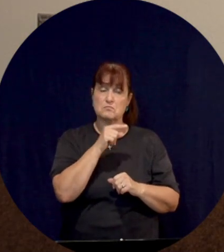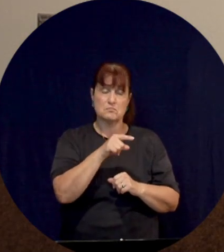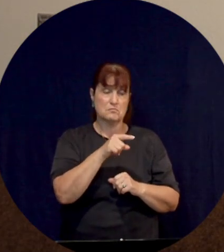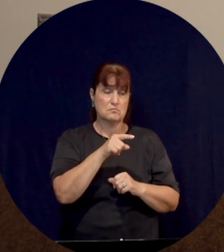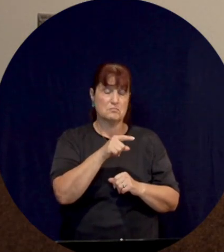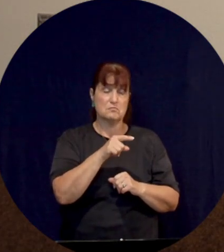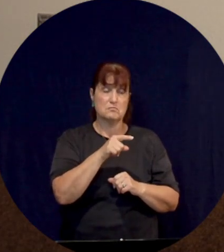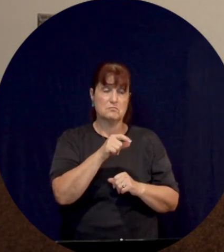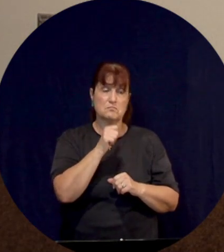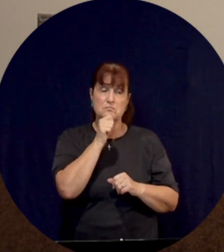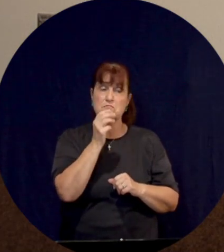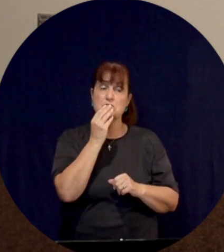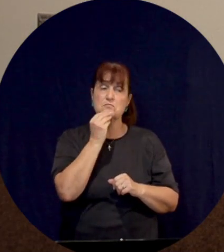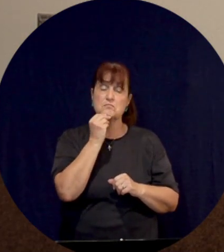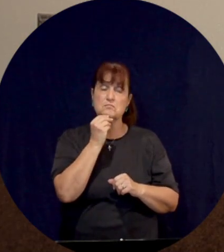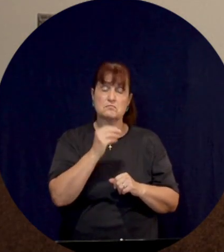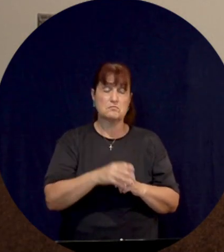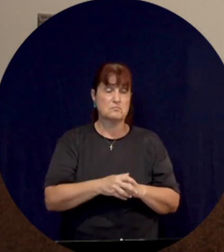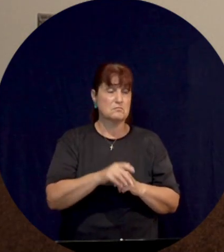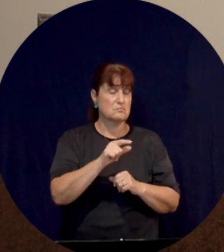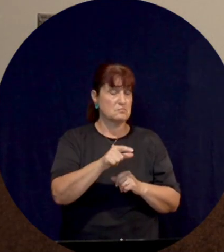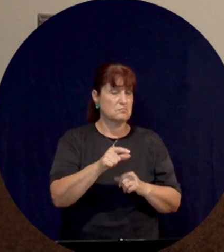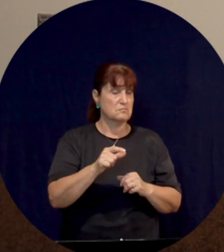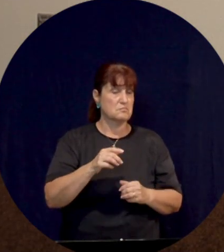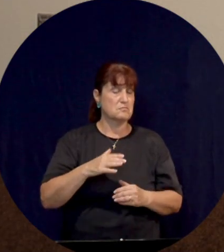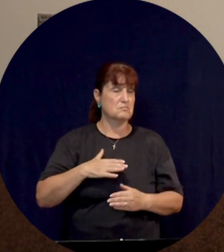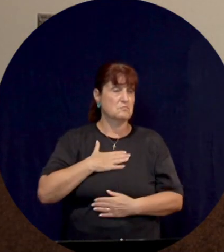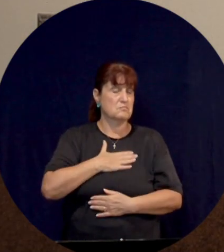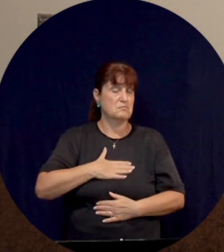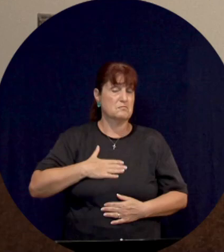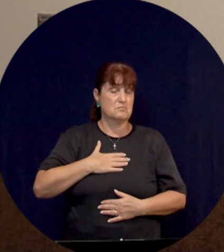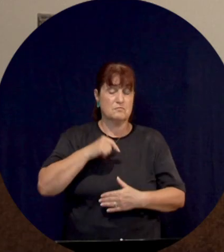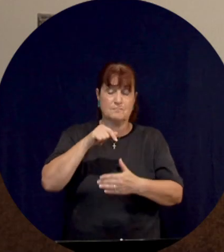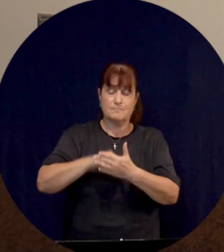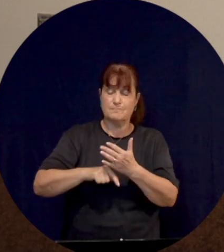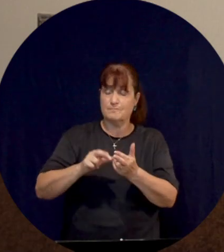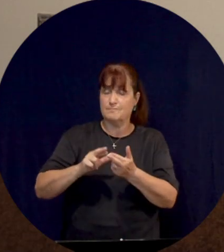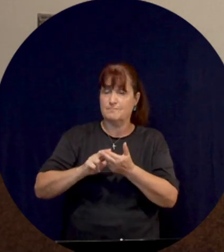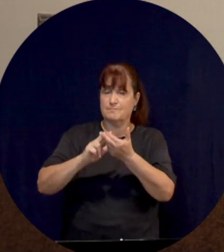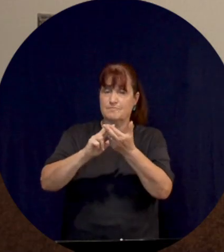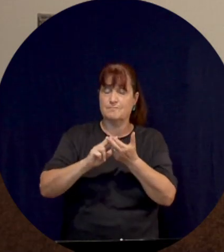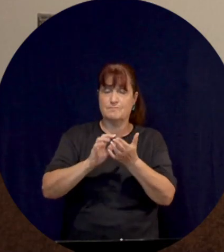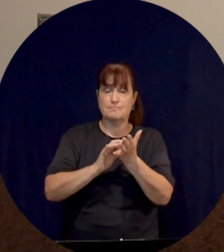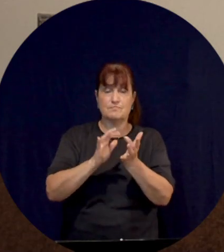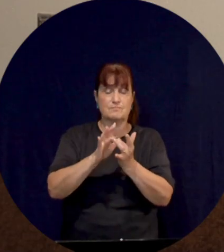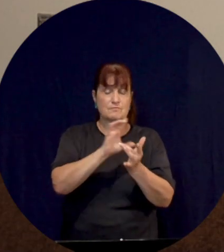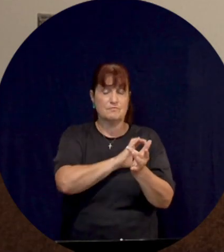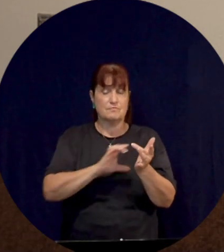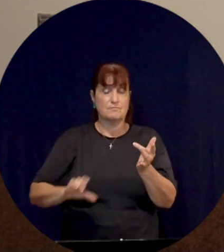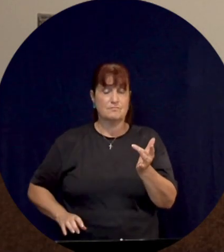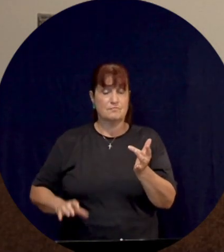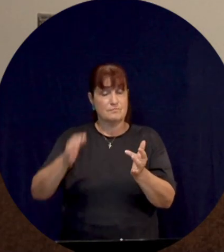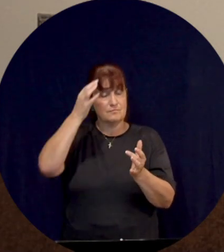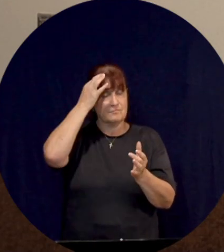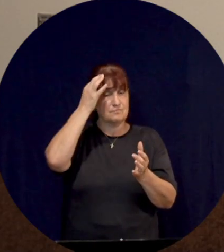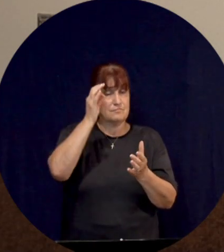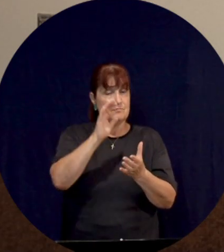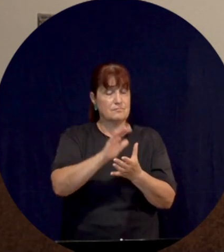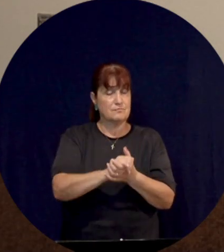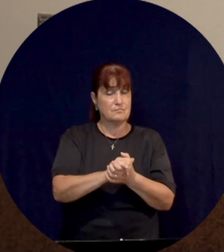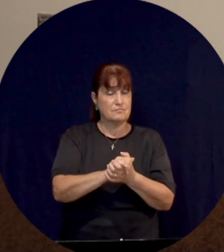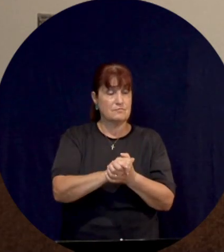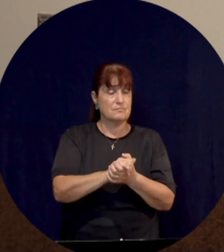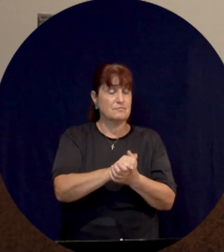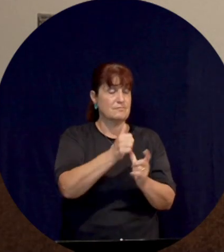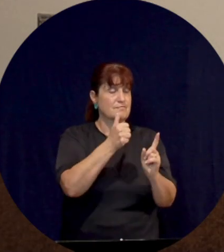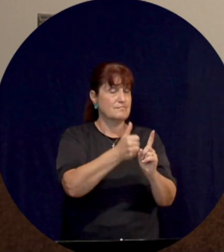pagan, she enjoyed a deep relationship with Christ Jesus. She believed that he was the Son